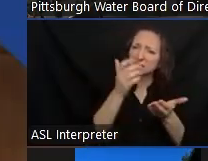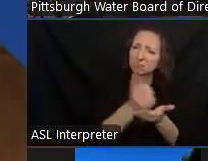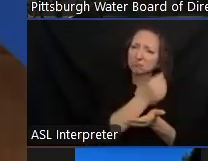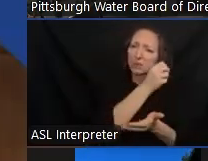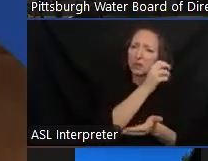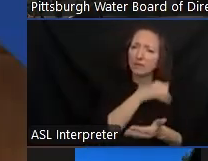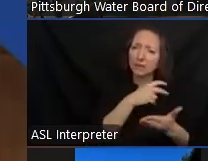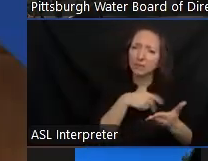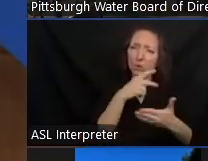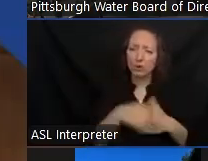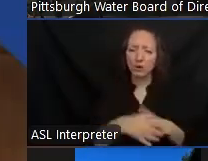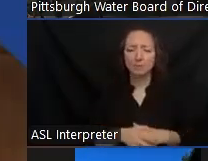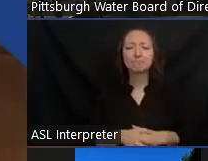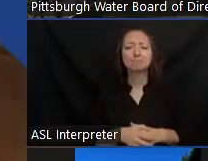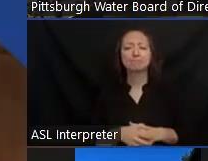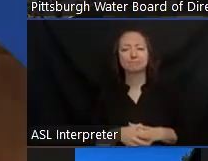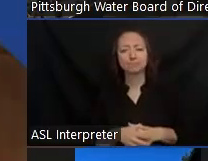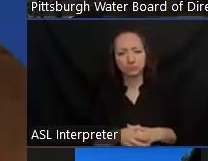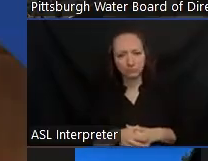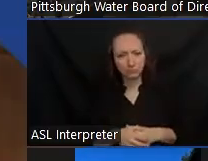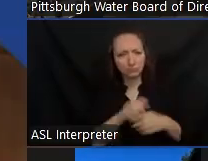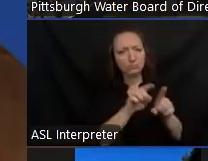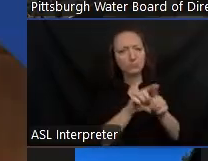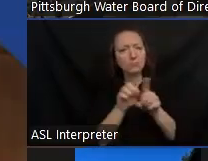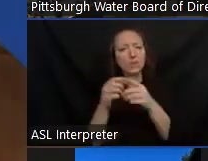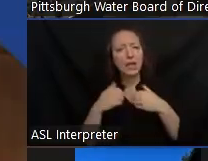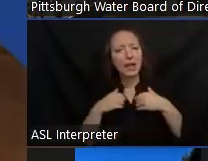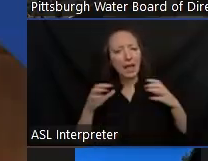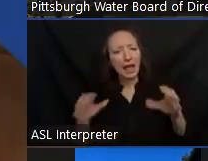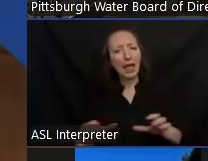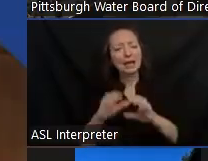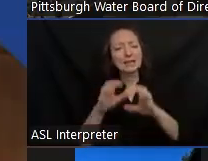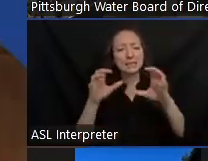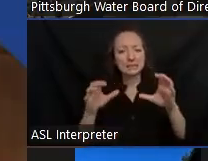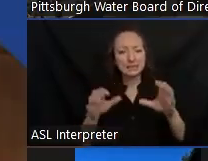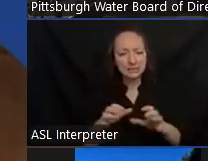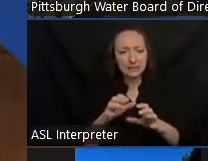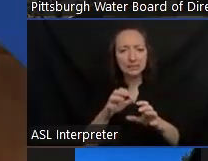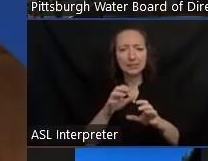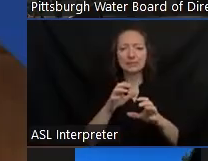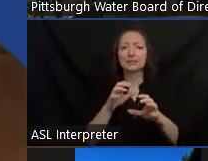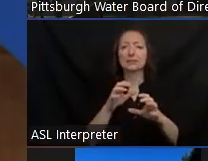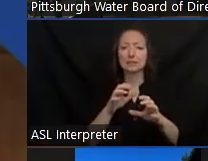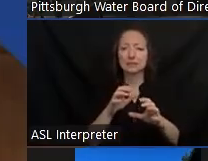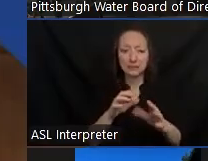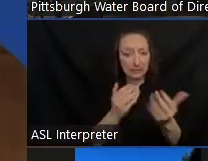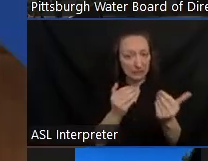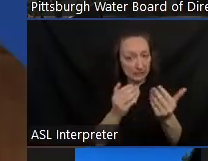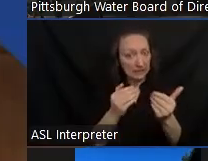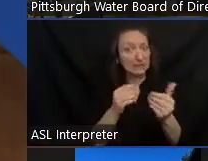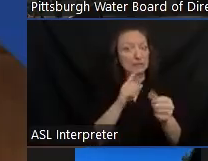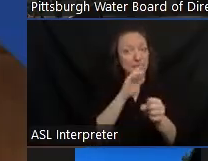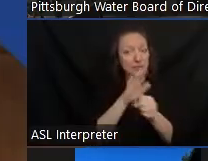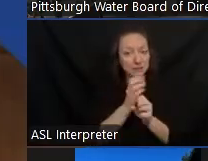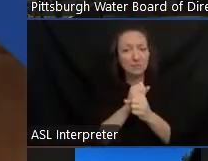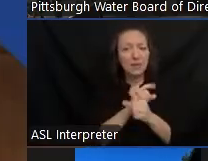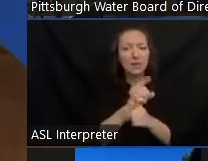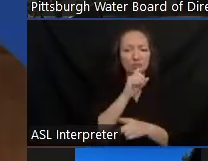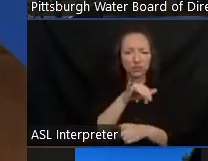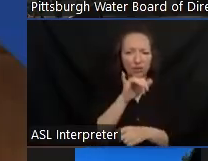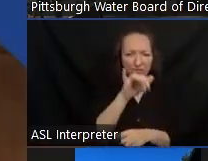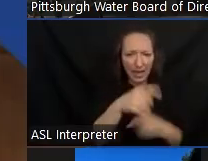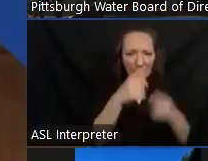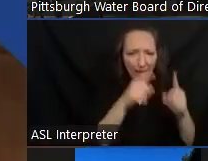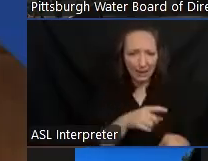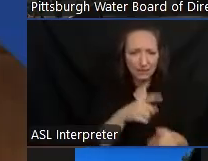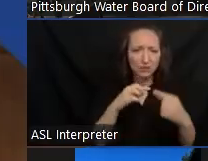There was an active insistence on making sure that that got done, and it was radical for its time. And that was a tremendous legacy